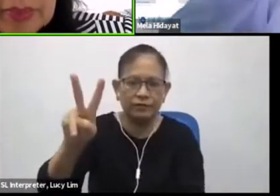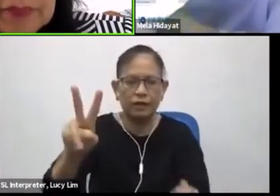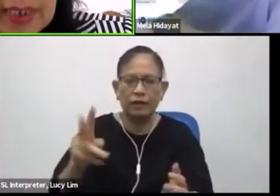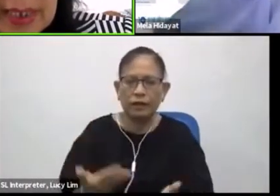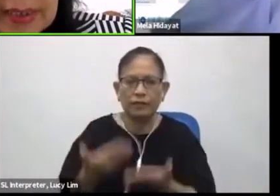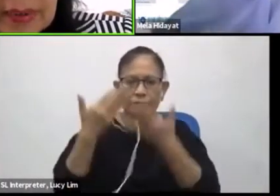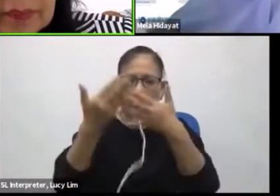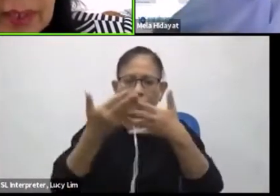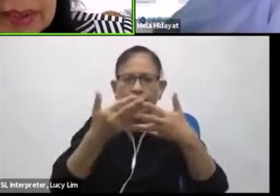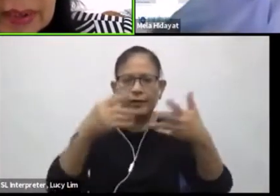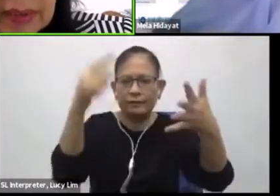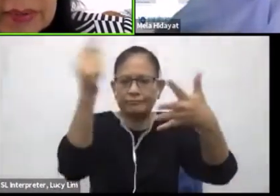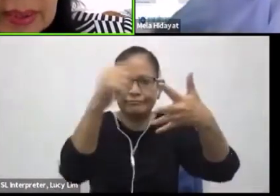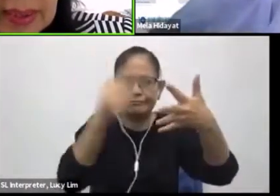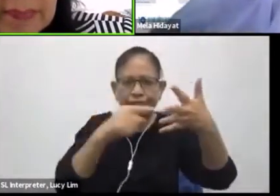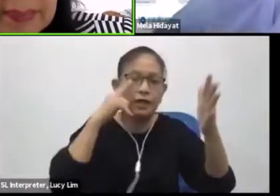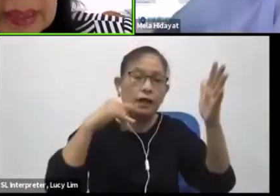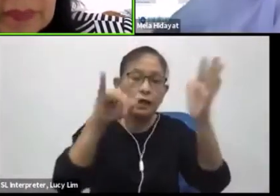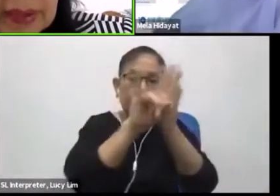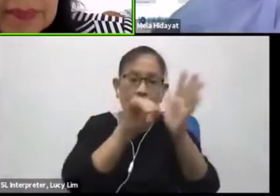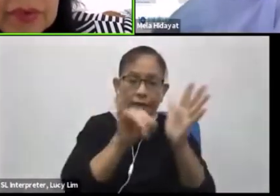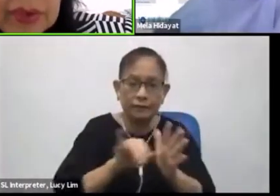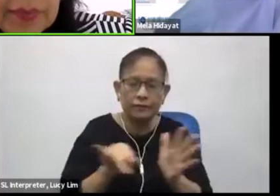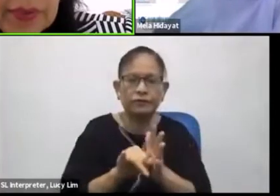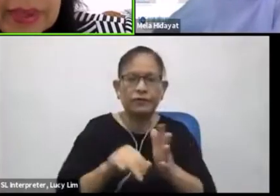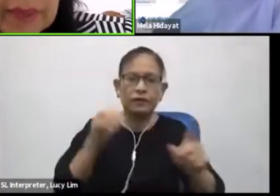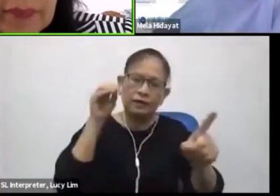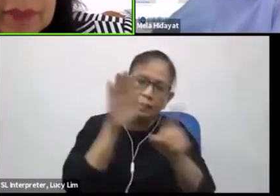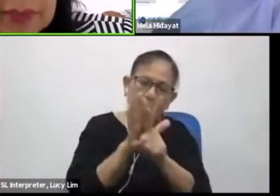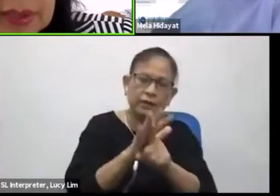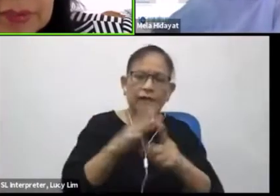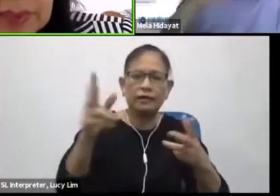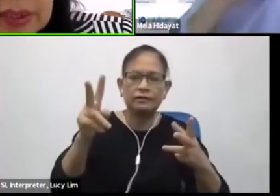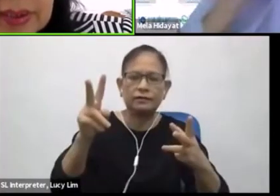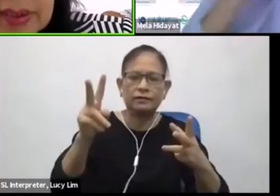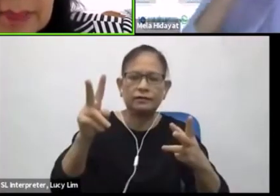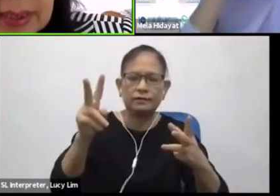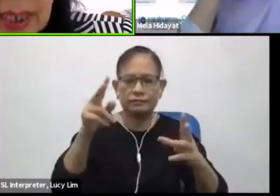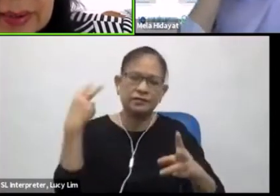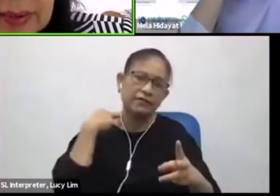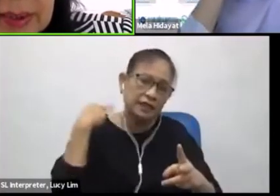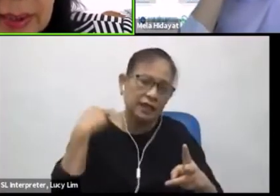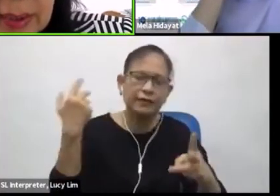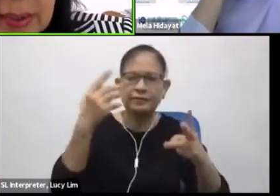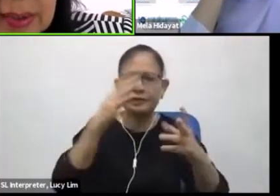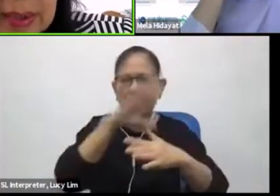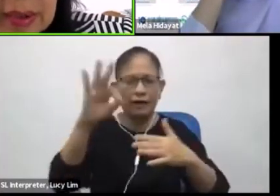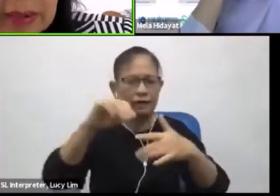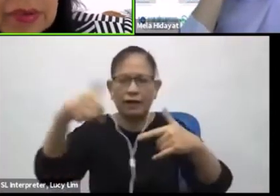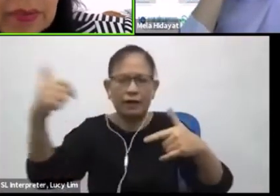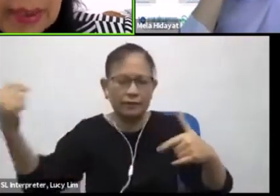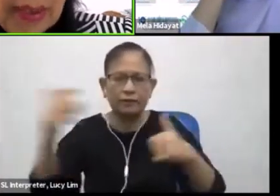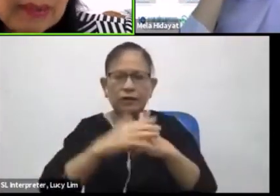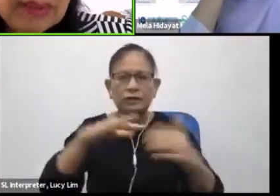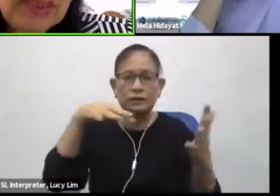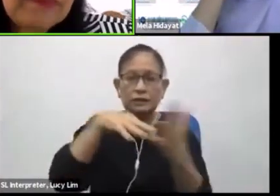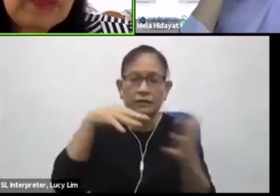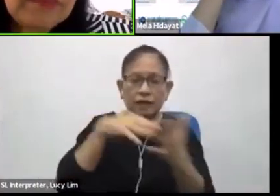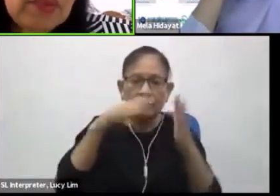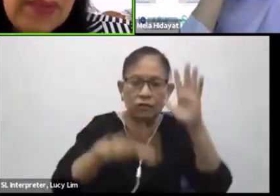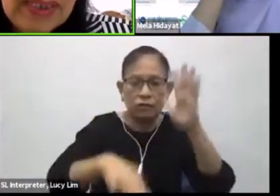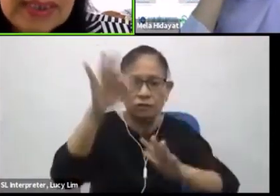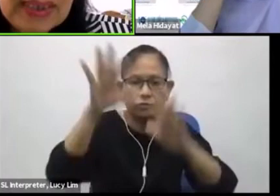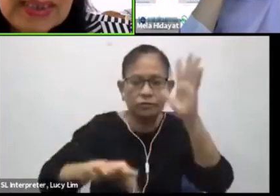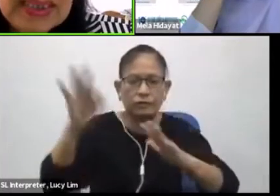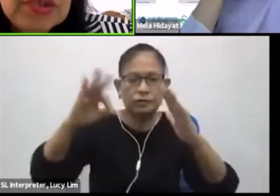of GBV are identified, including the impacts, victims, response, and environmental reactions, among others. The study also pointed out the level